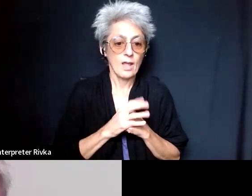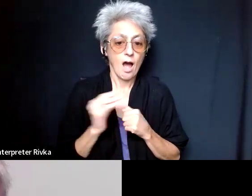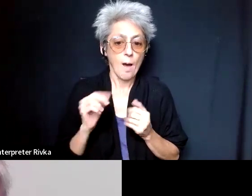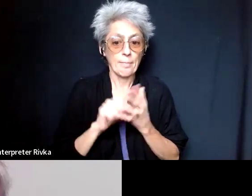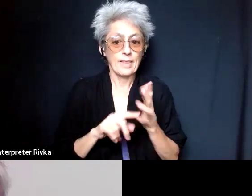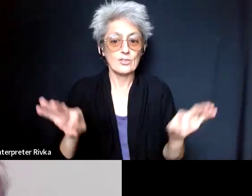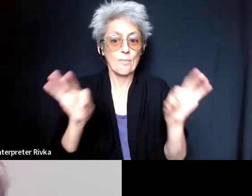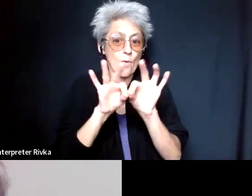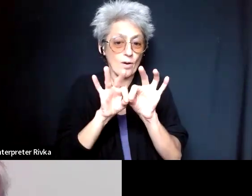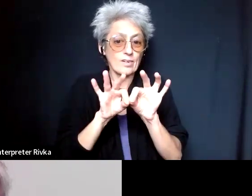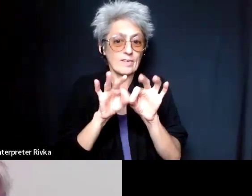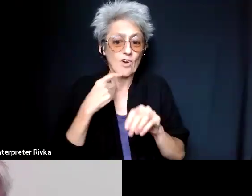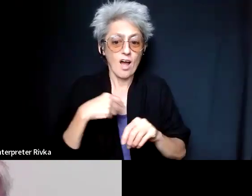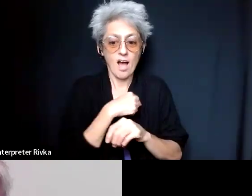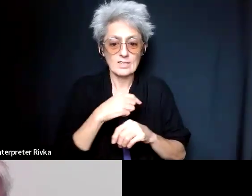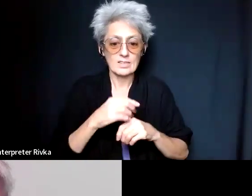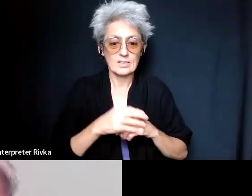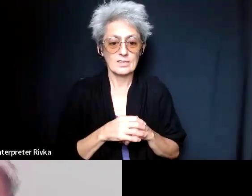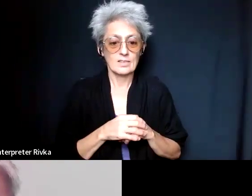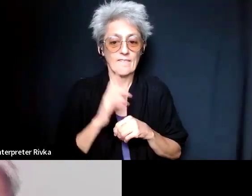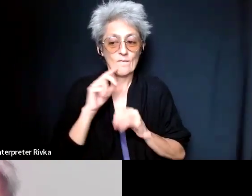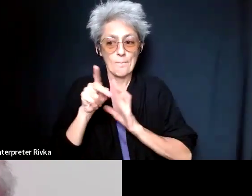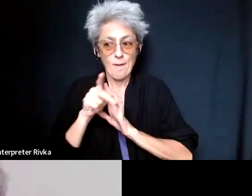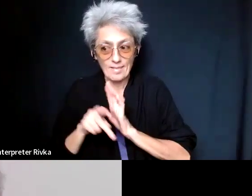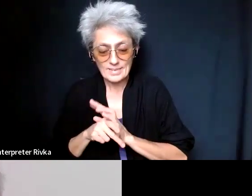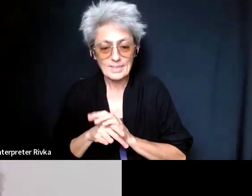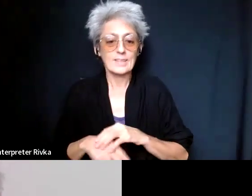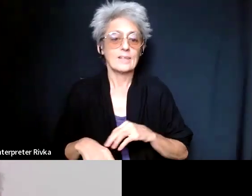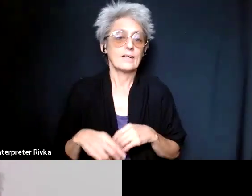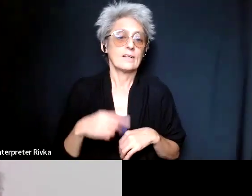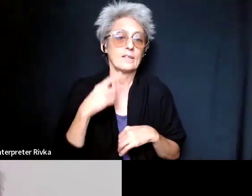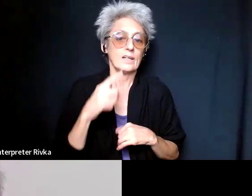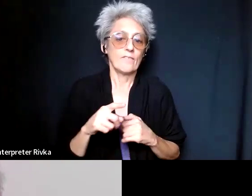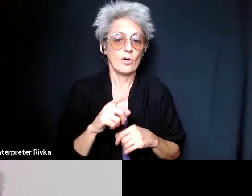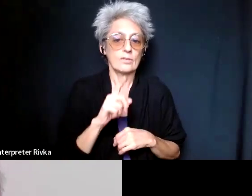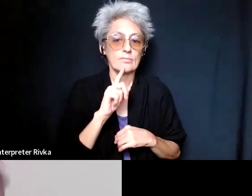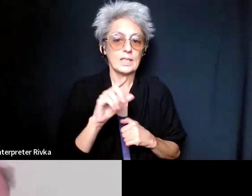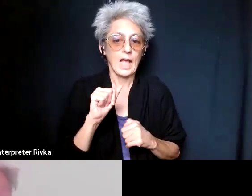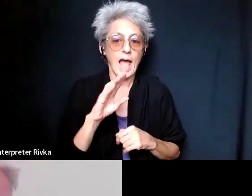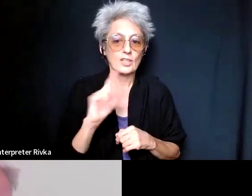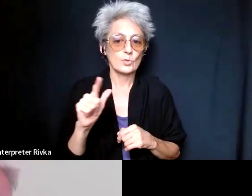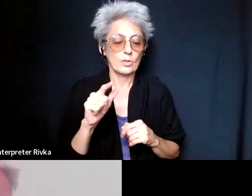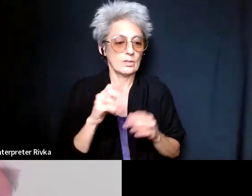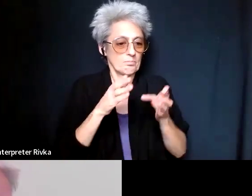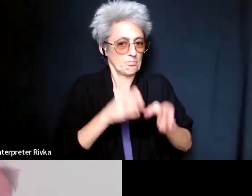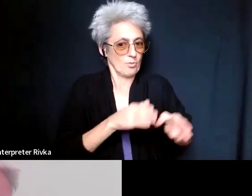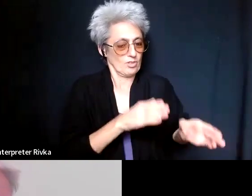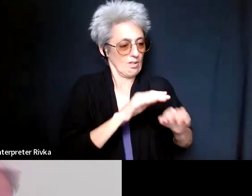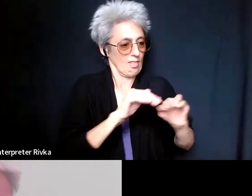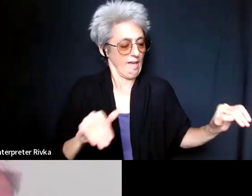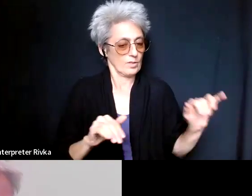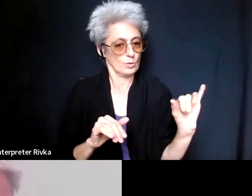to know at the policy level and at the actual level, at the personal level. Okay.